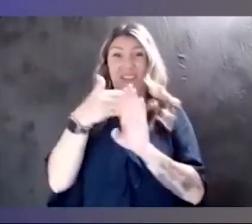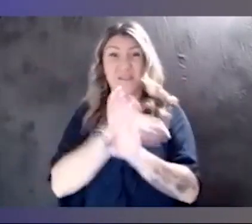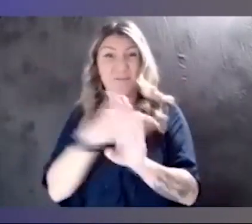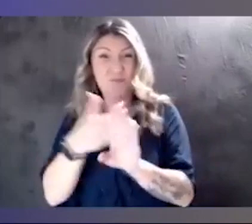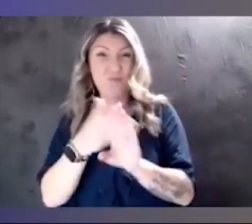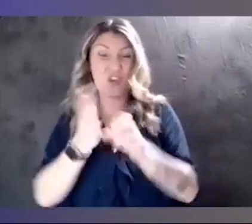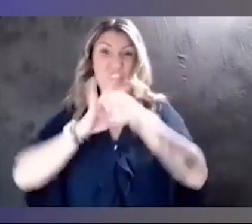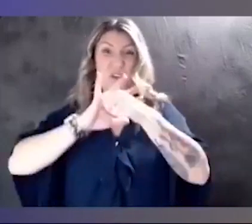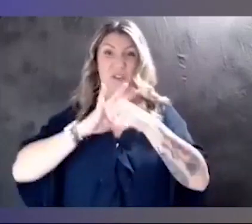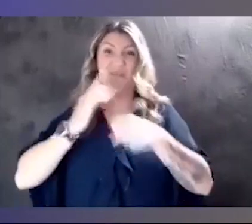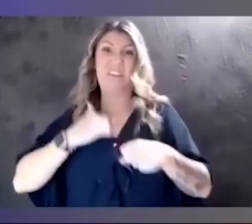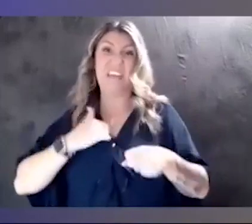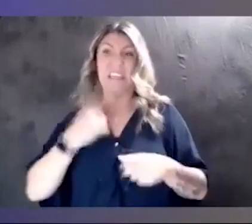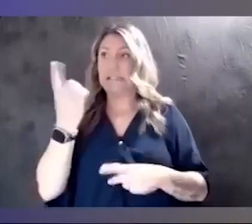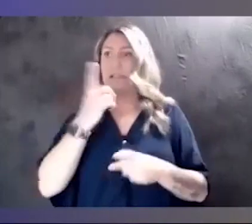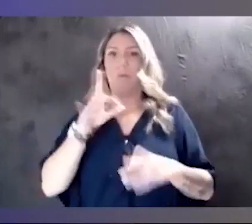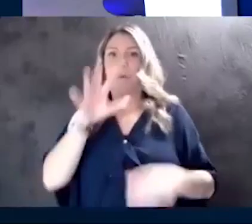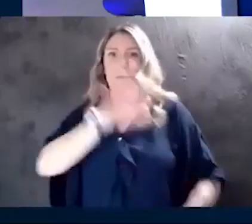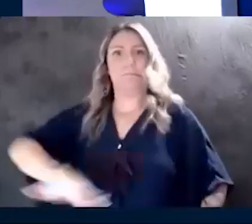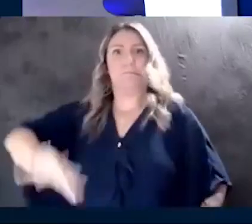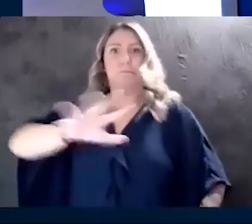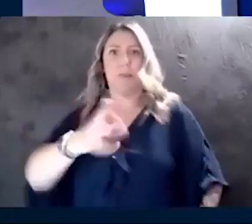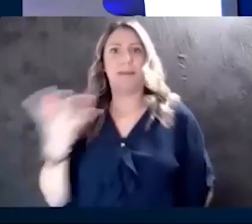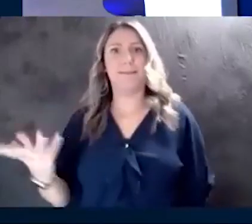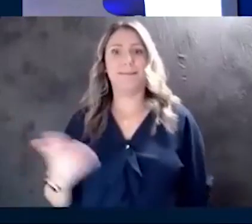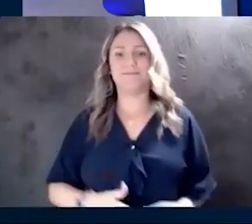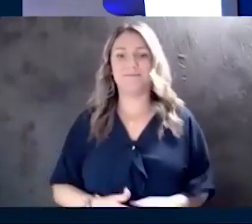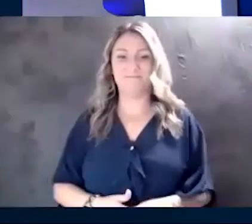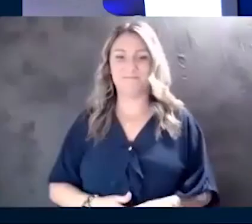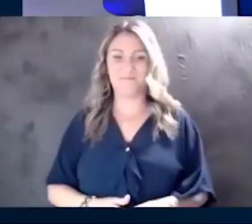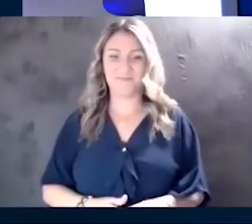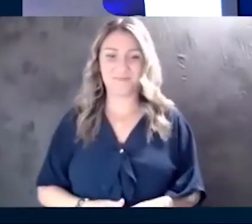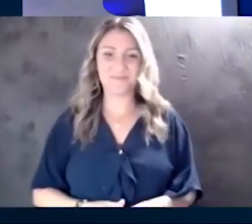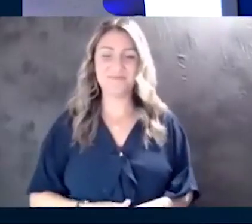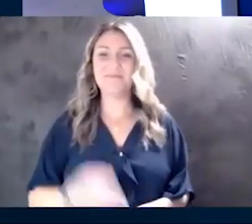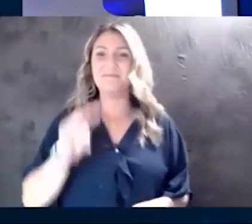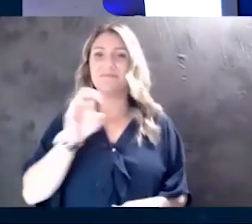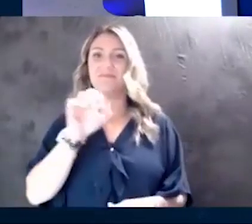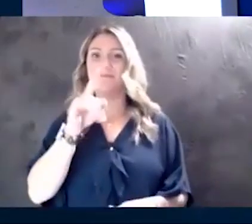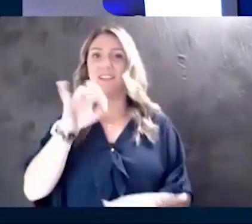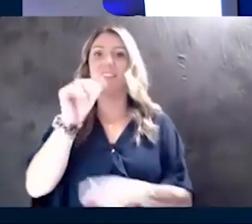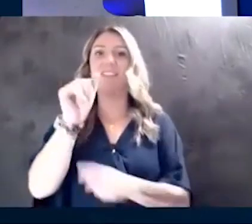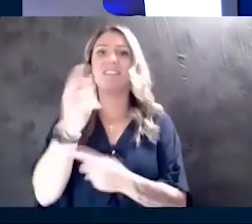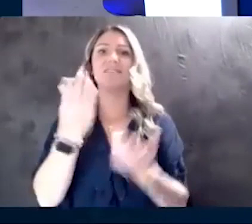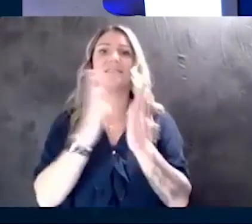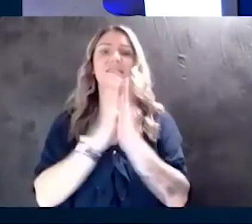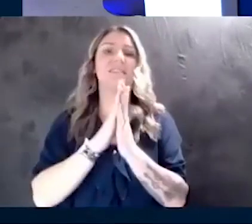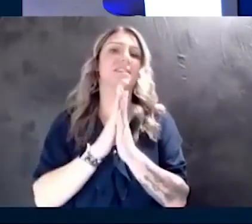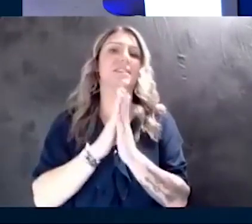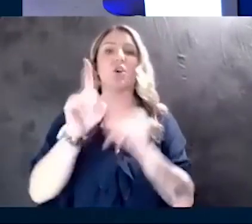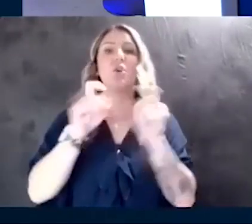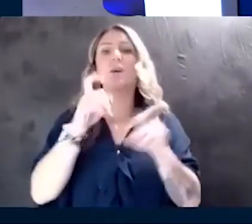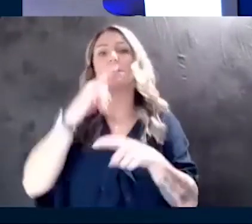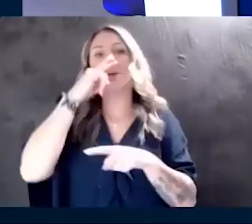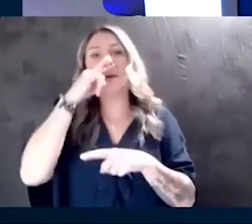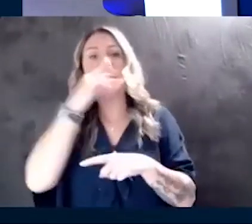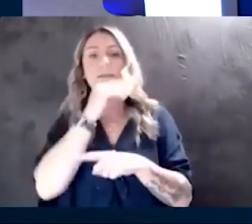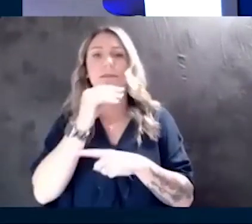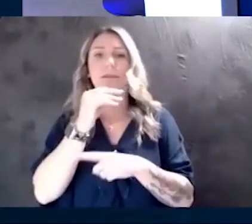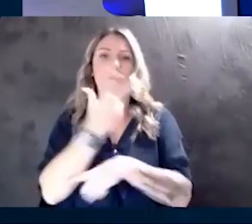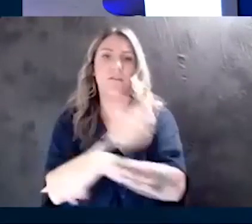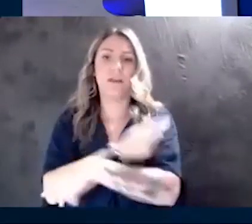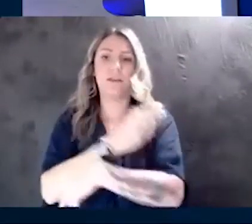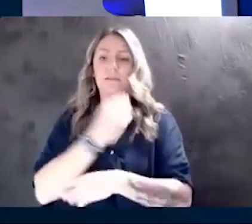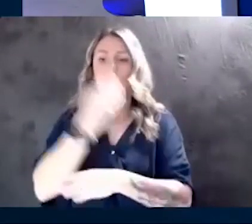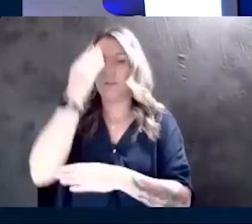be in someone's space. Okay, Melissa is asking questions about kids and vaccines. Please know that Jess is Thursday,